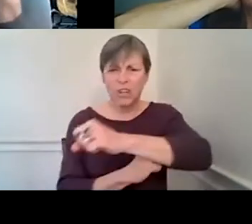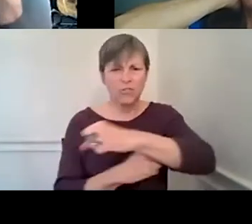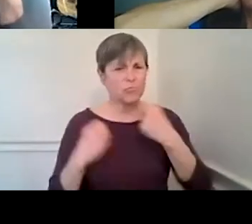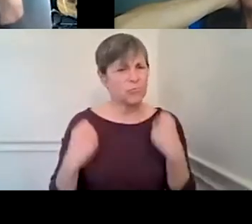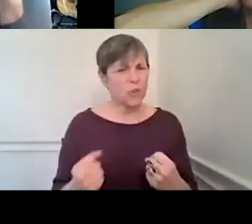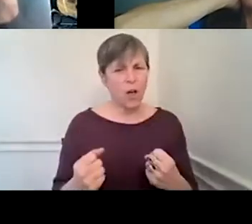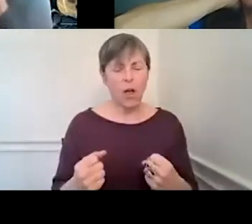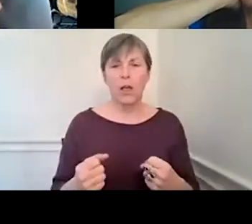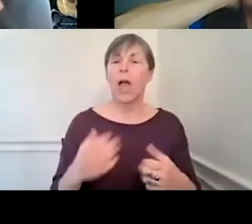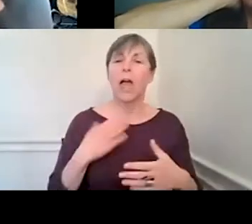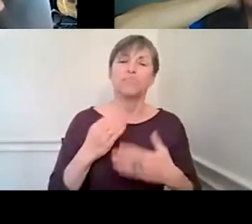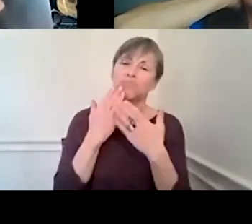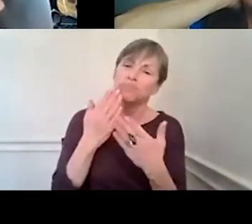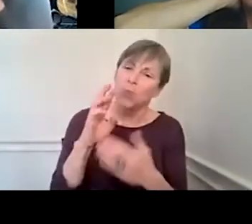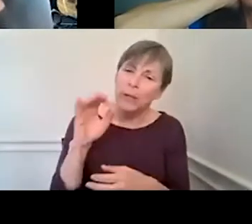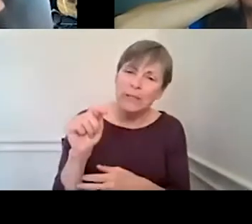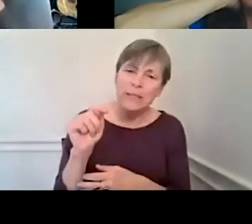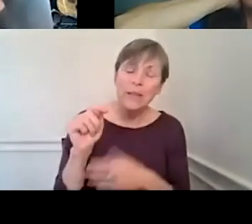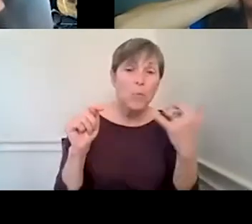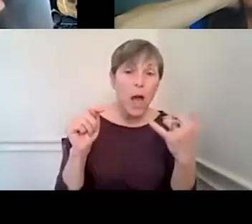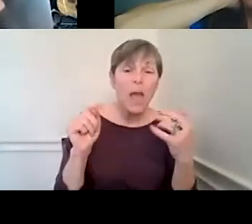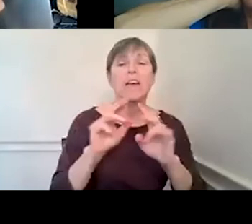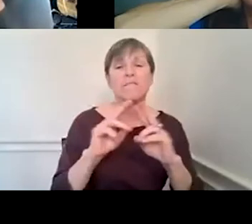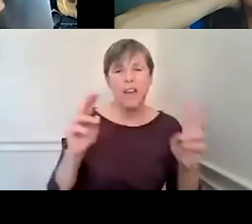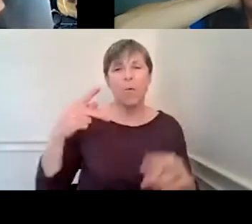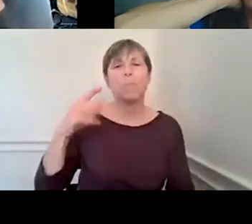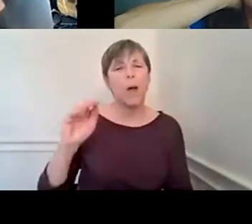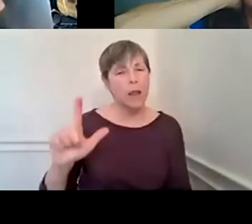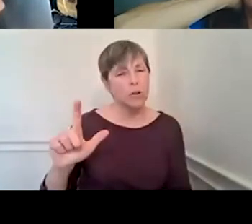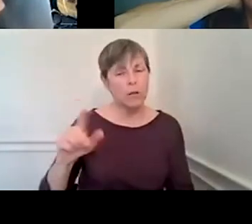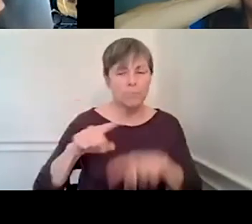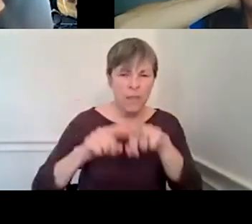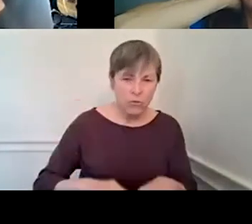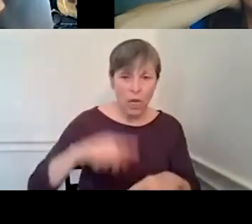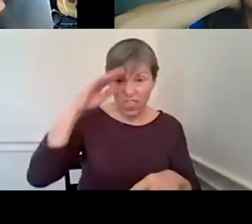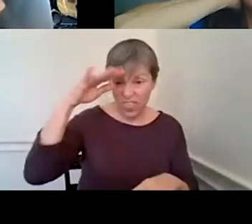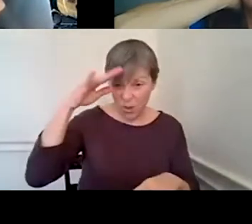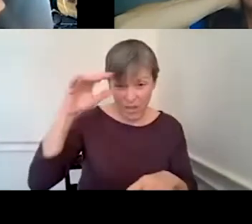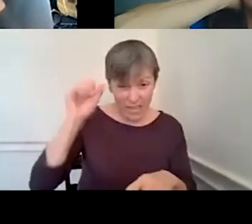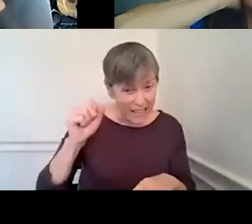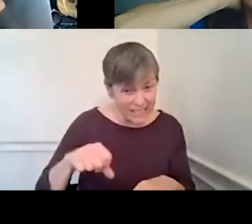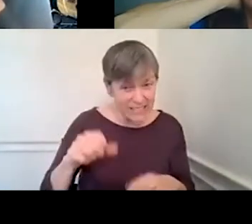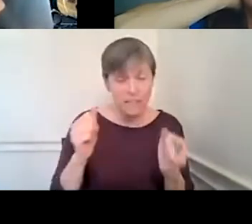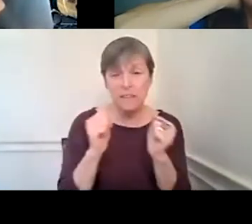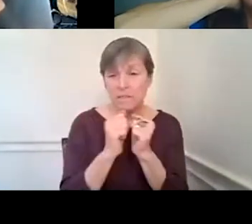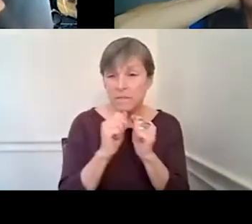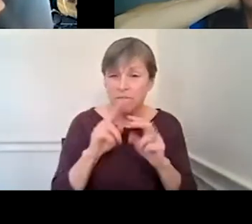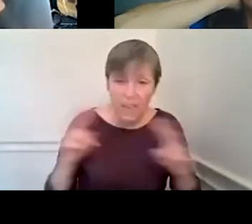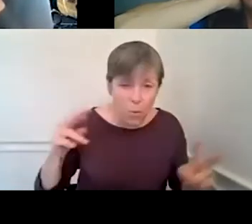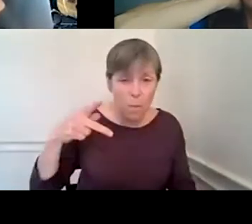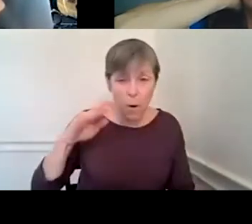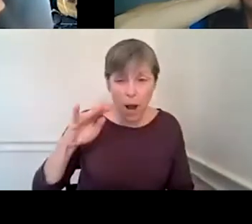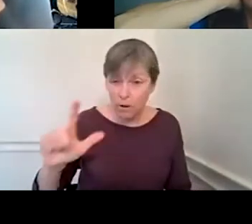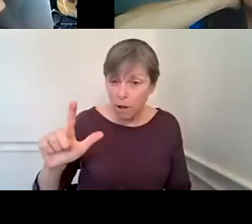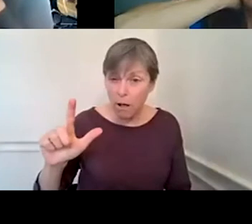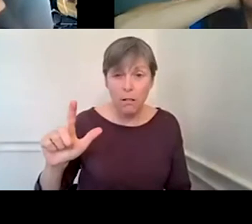grateful to RIT was that it was a very practical, it was grounded on theories, but it was very practical. And I think I